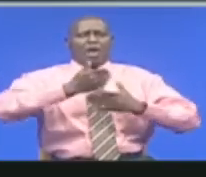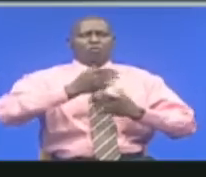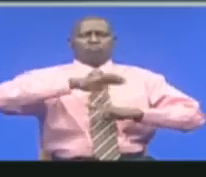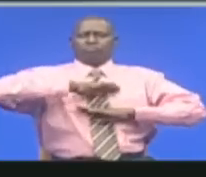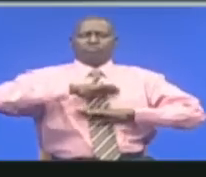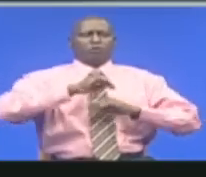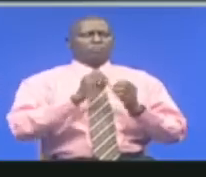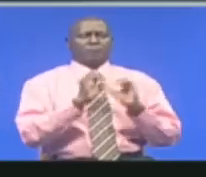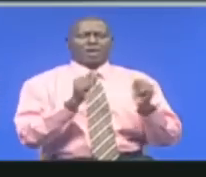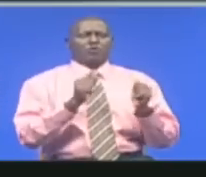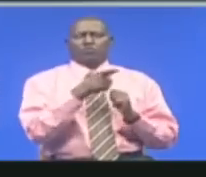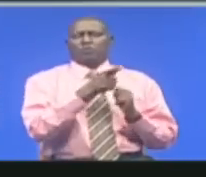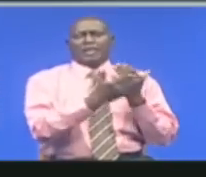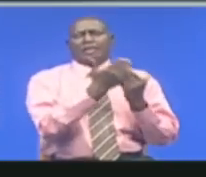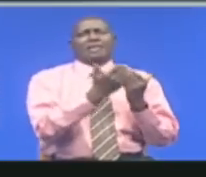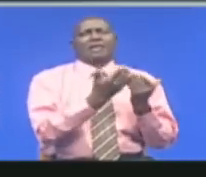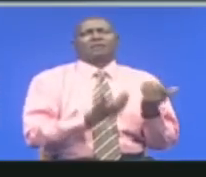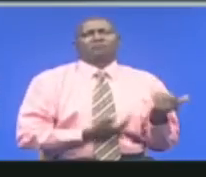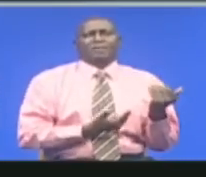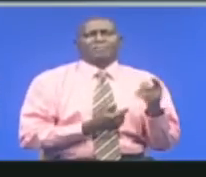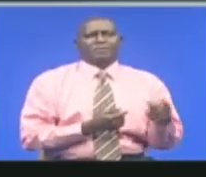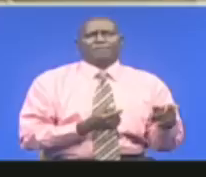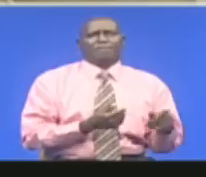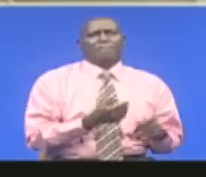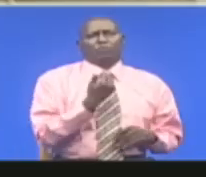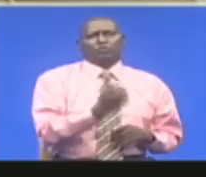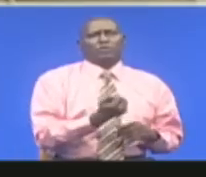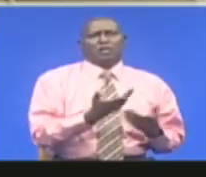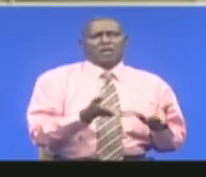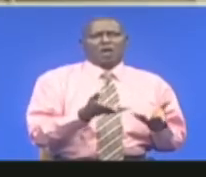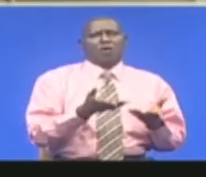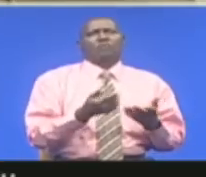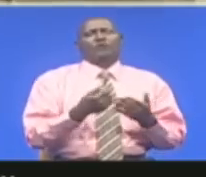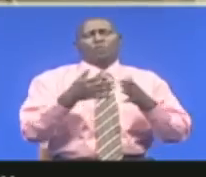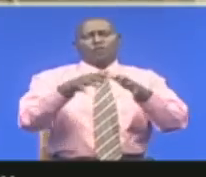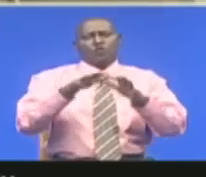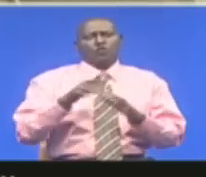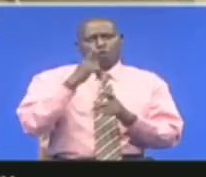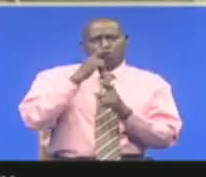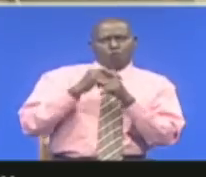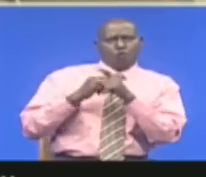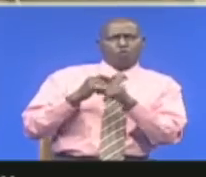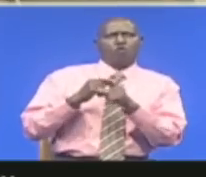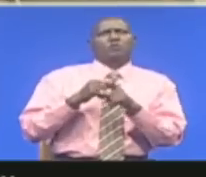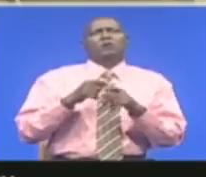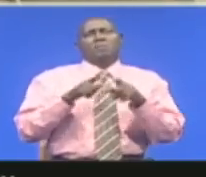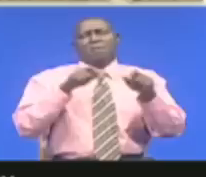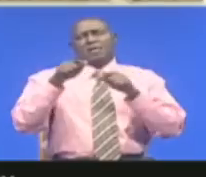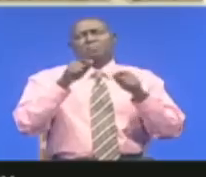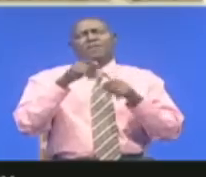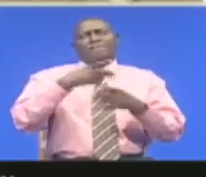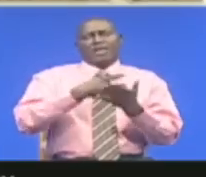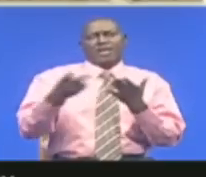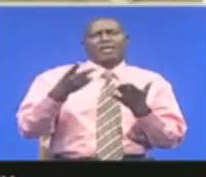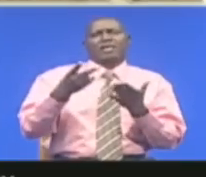negligence. Family and friends who gathered at the Montezuma funeral home claimed the school management failed to inform the parents about their